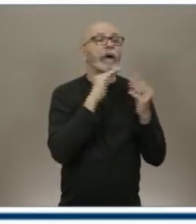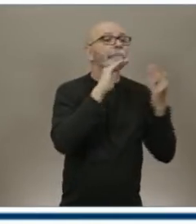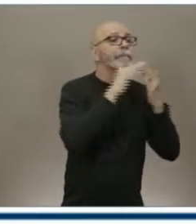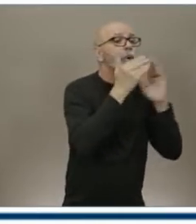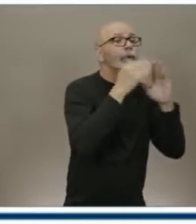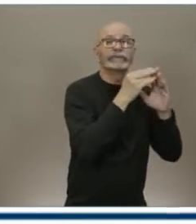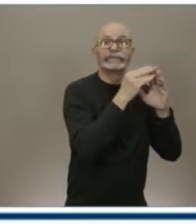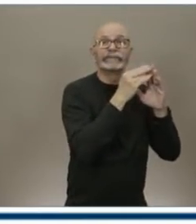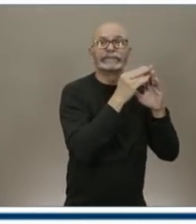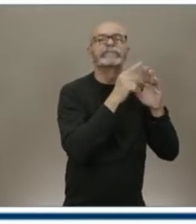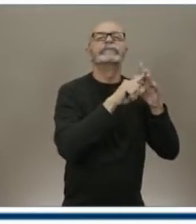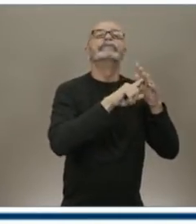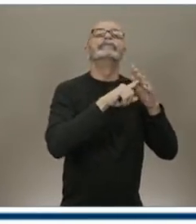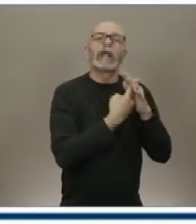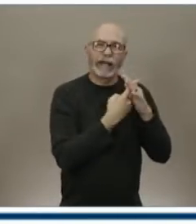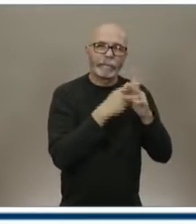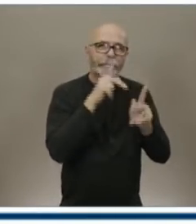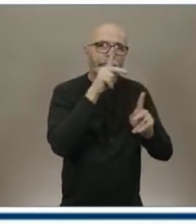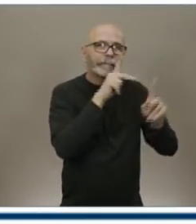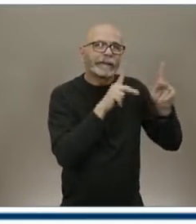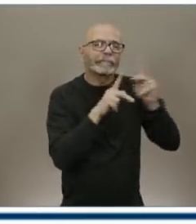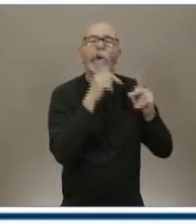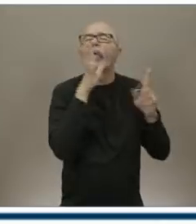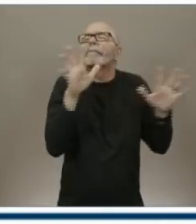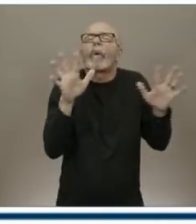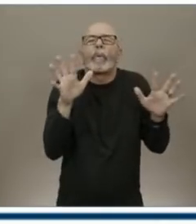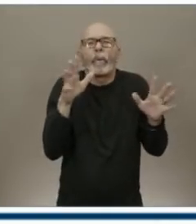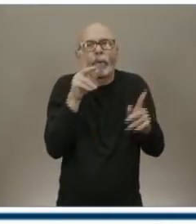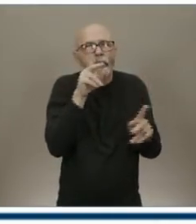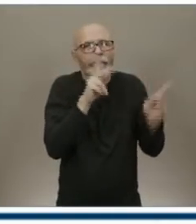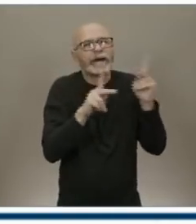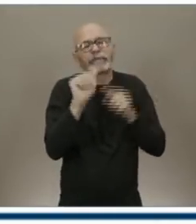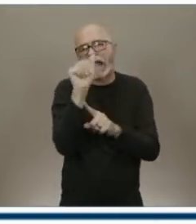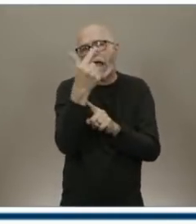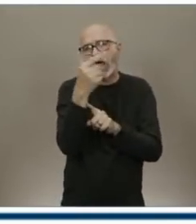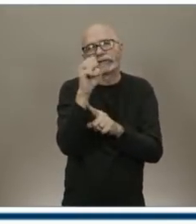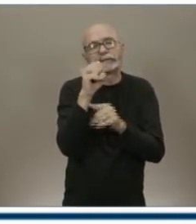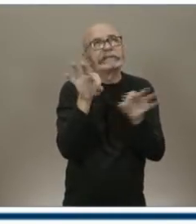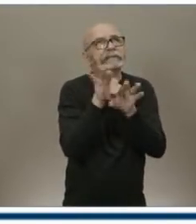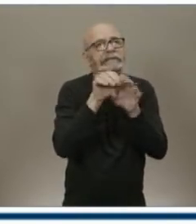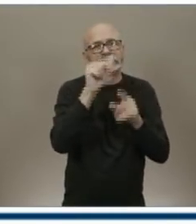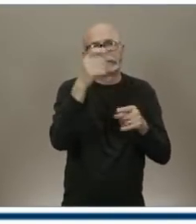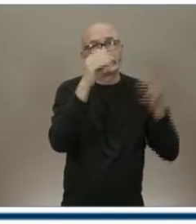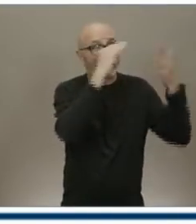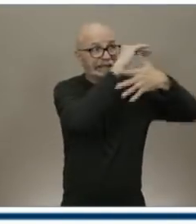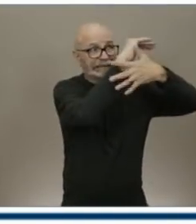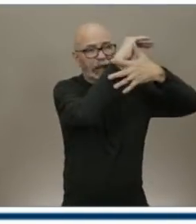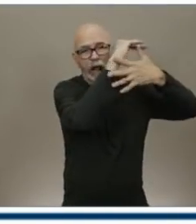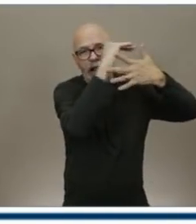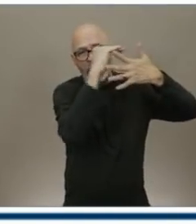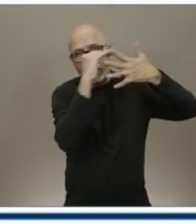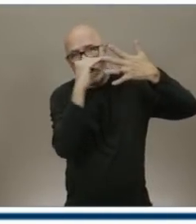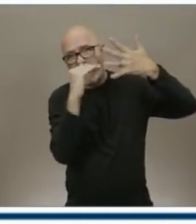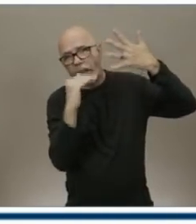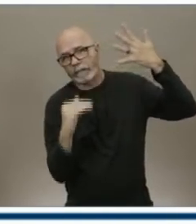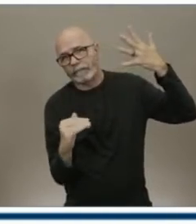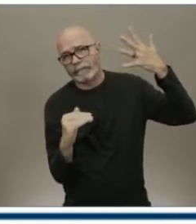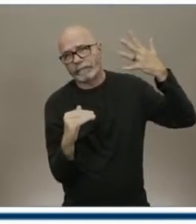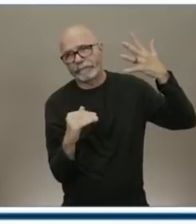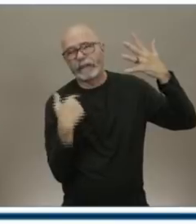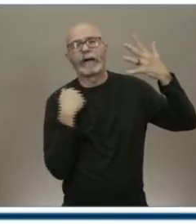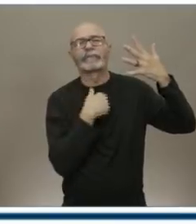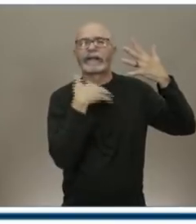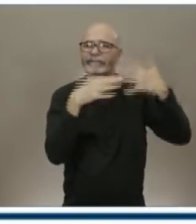people at age is by far the biggest risk factor for putting people at risk for severe COVID-19. But there are other